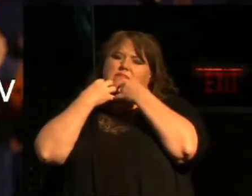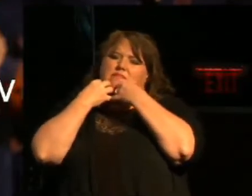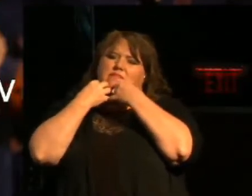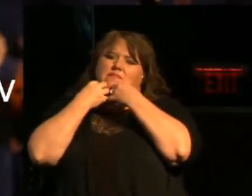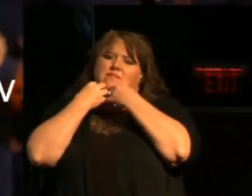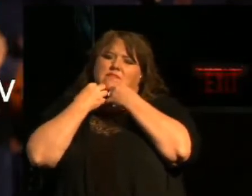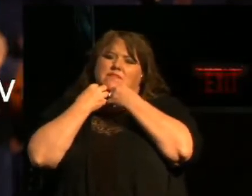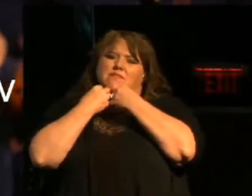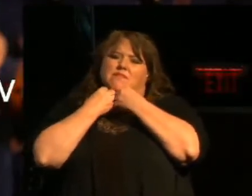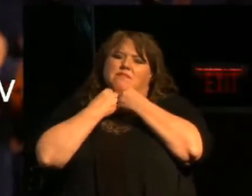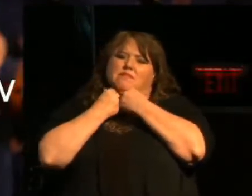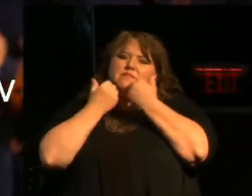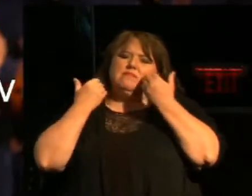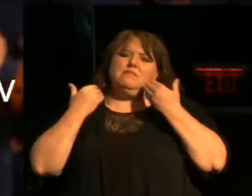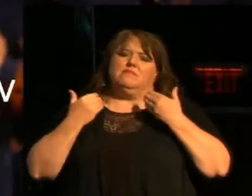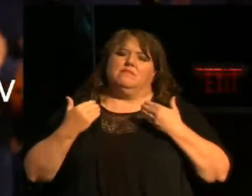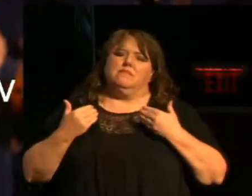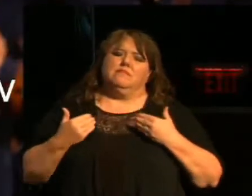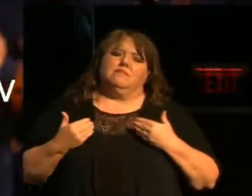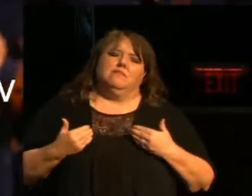It's looking straight up.